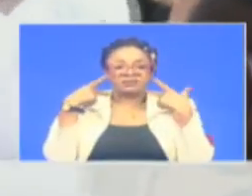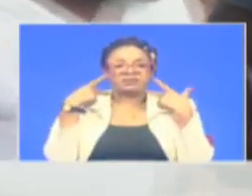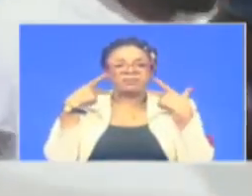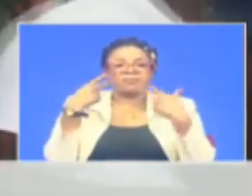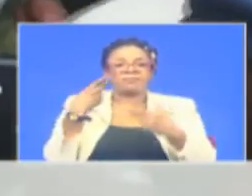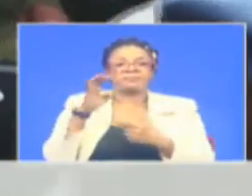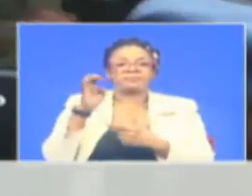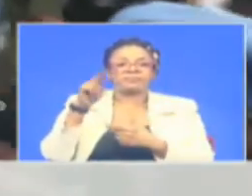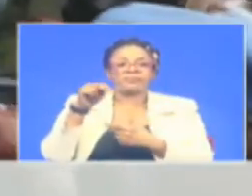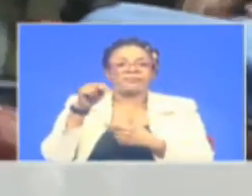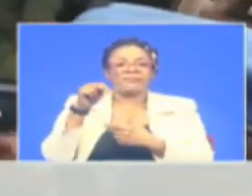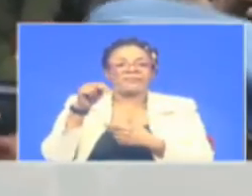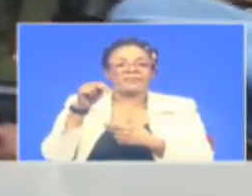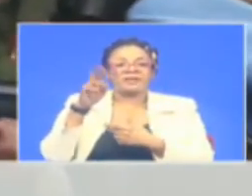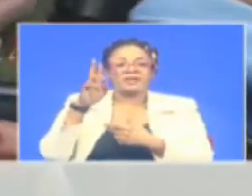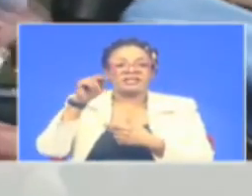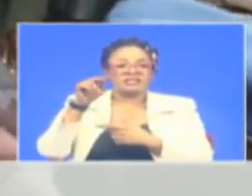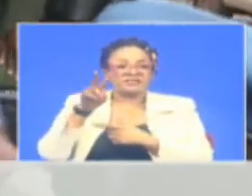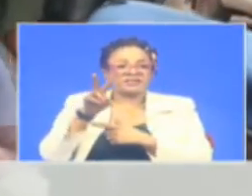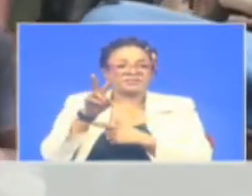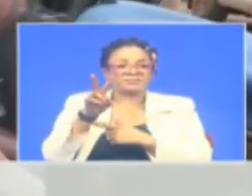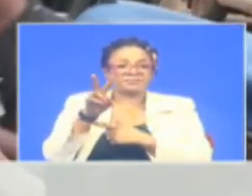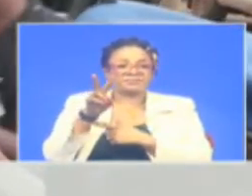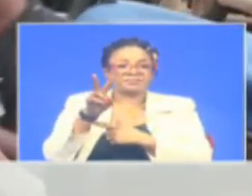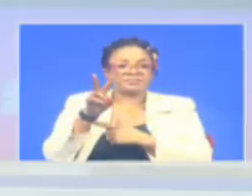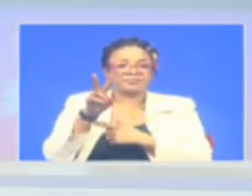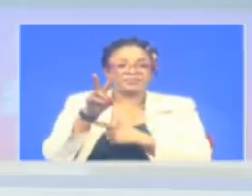Aura, NTV.